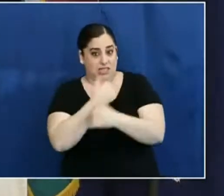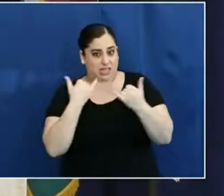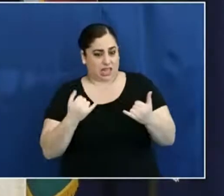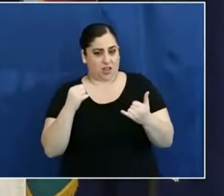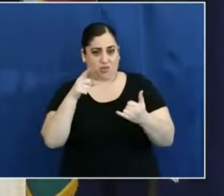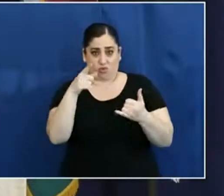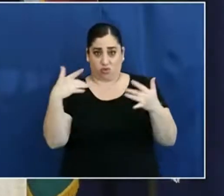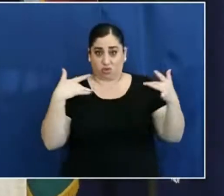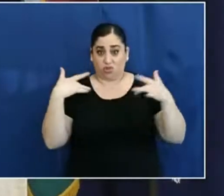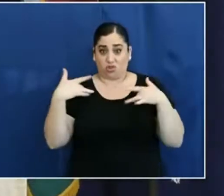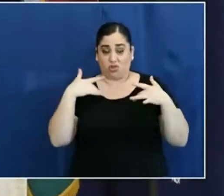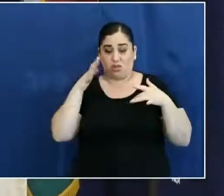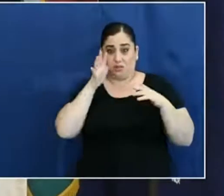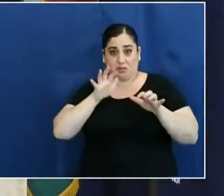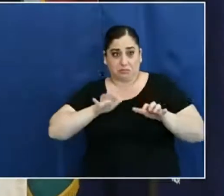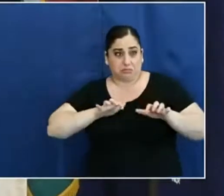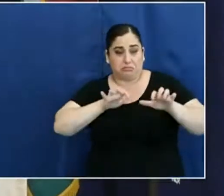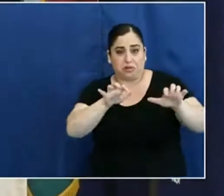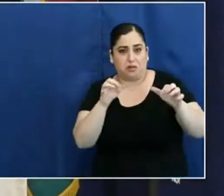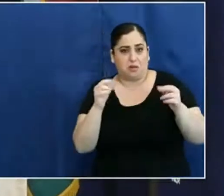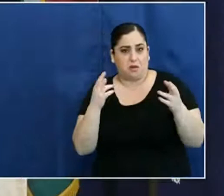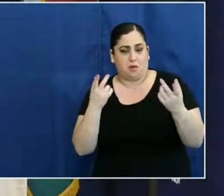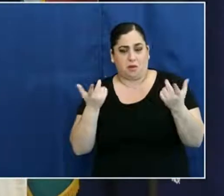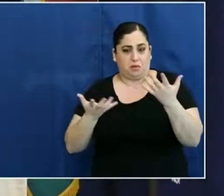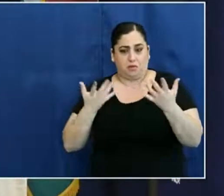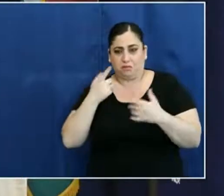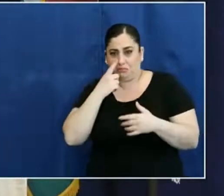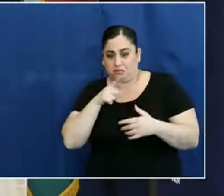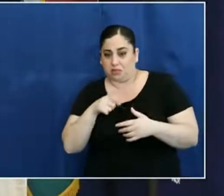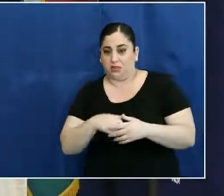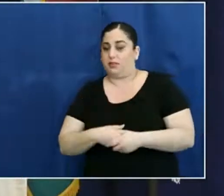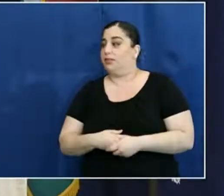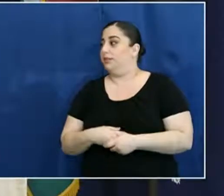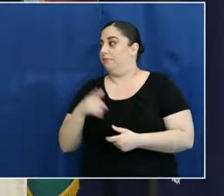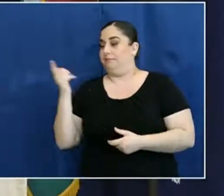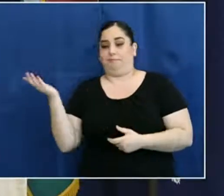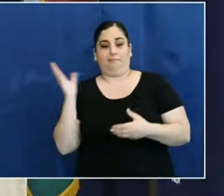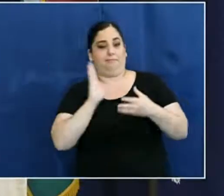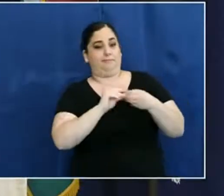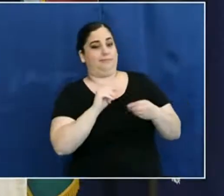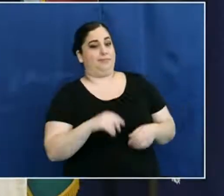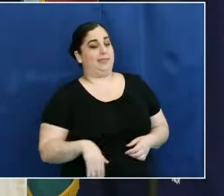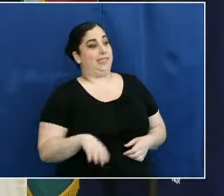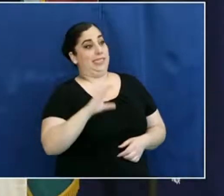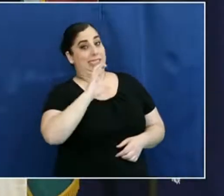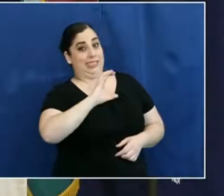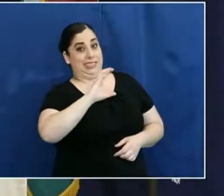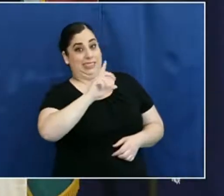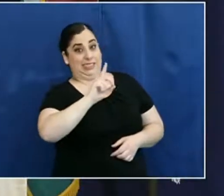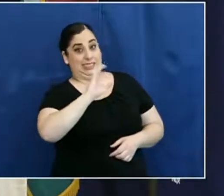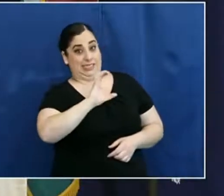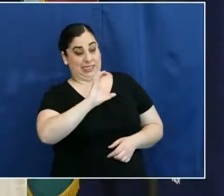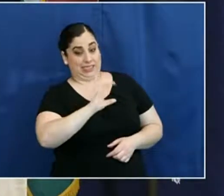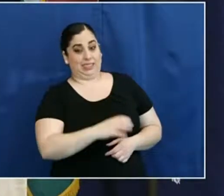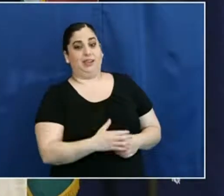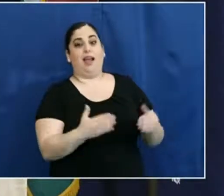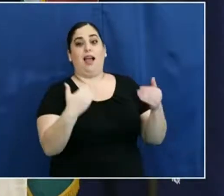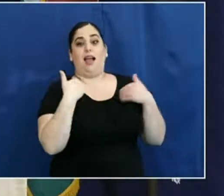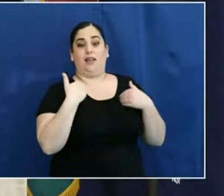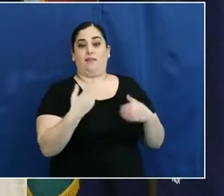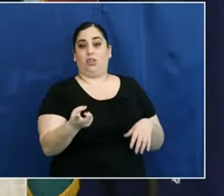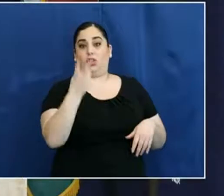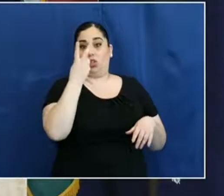So for that question, as I stated before, the CDC had listed both categories on their website. The